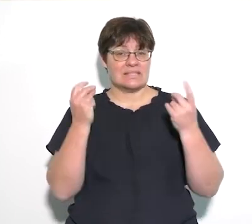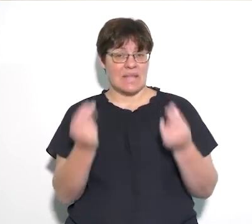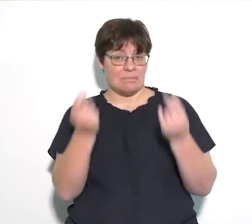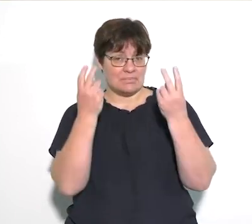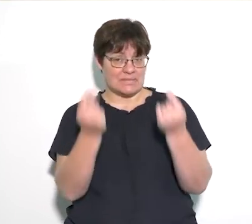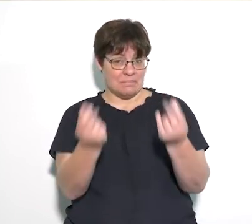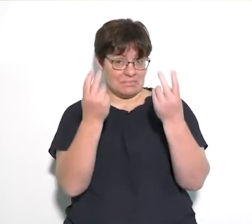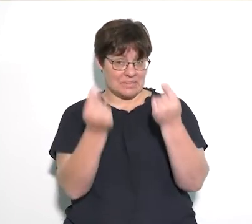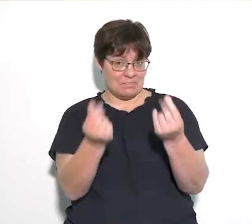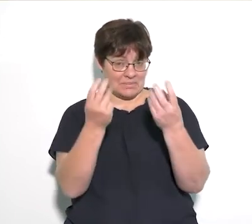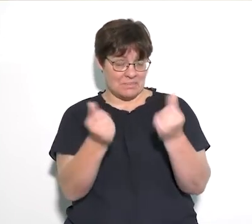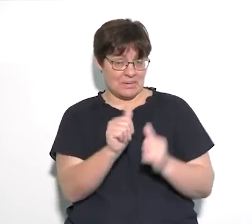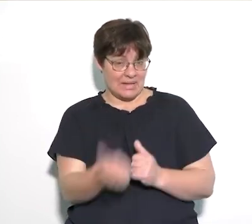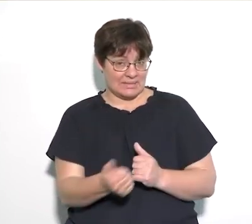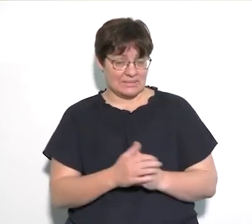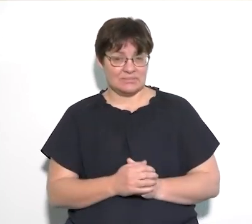Snap your fingers.